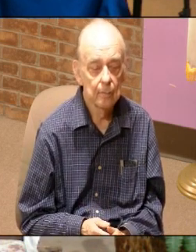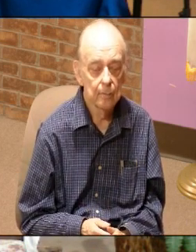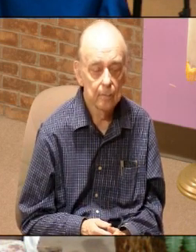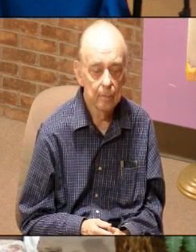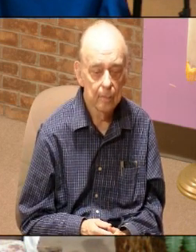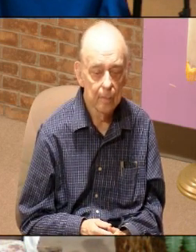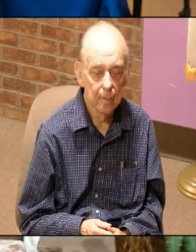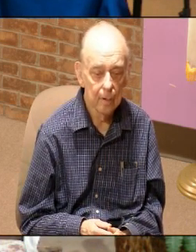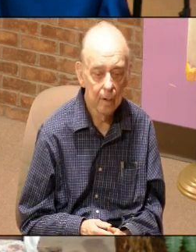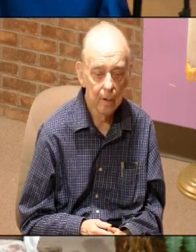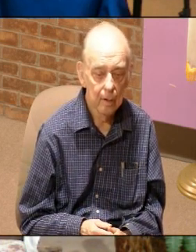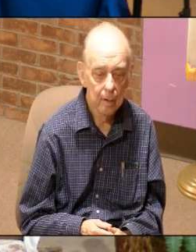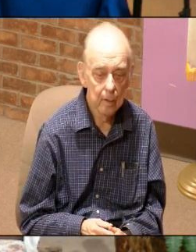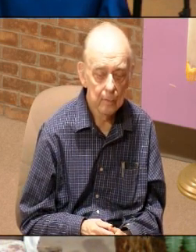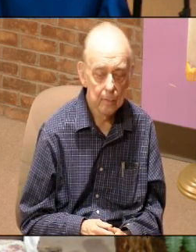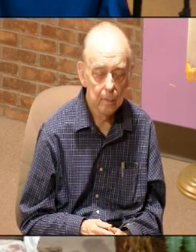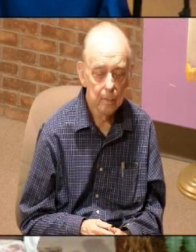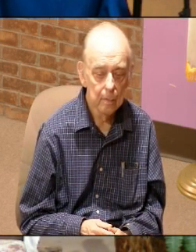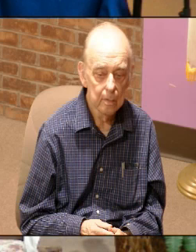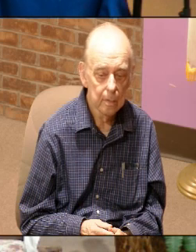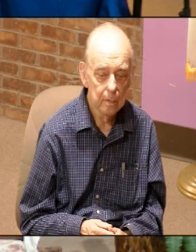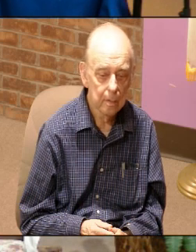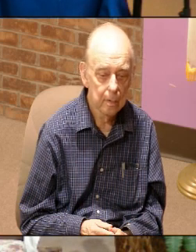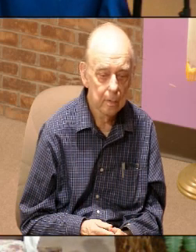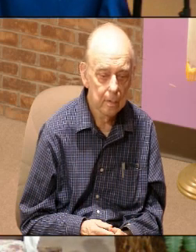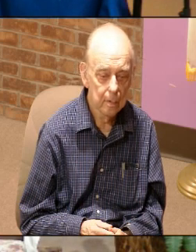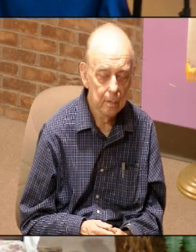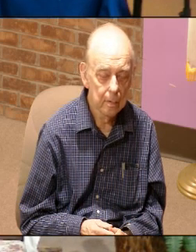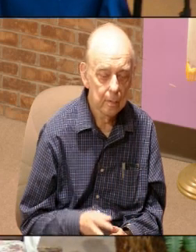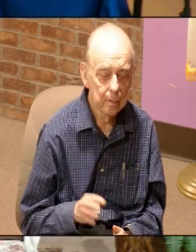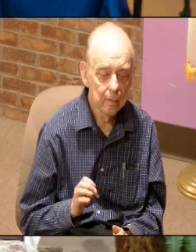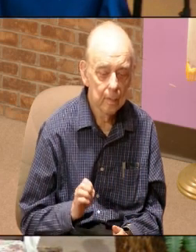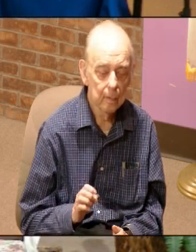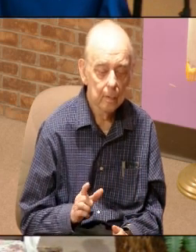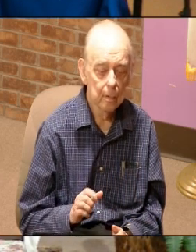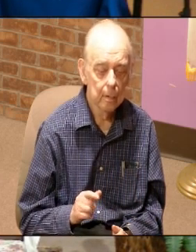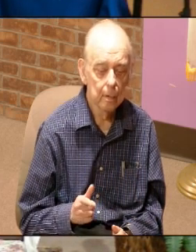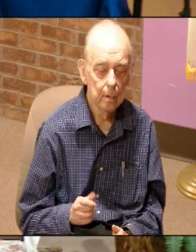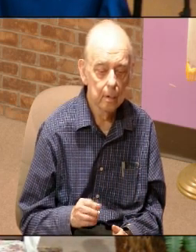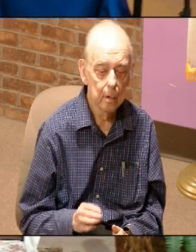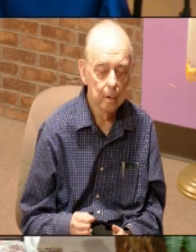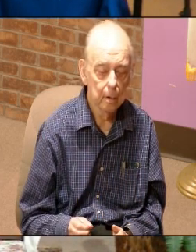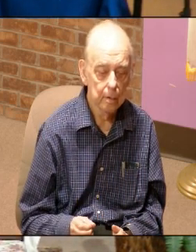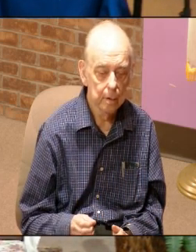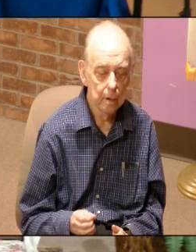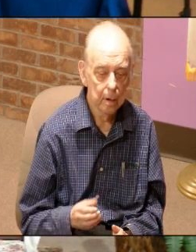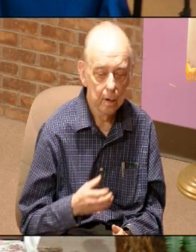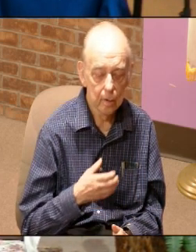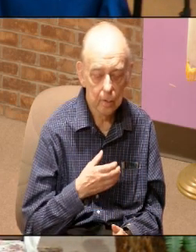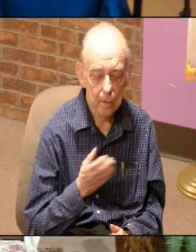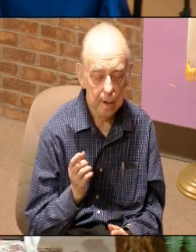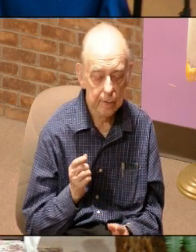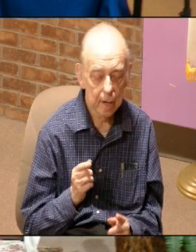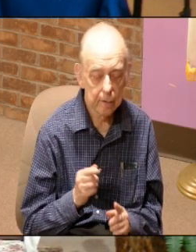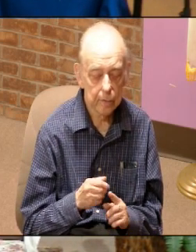Elijah cries out to God.